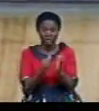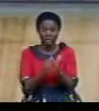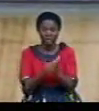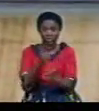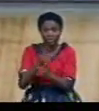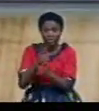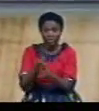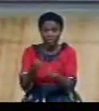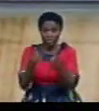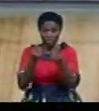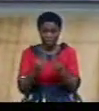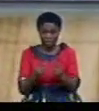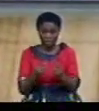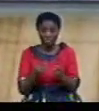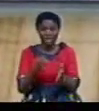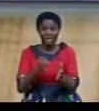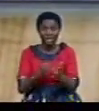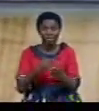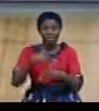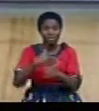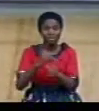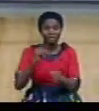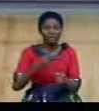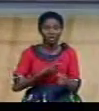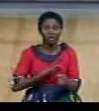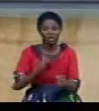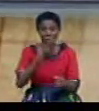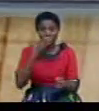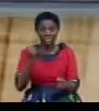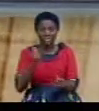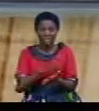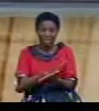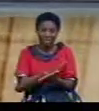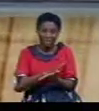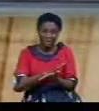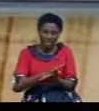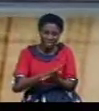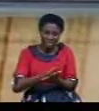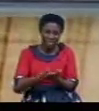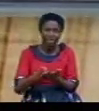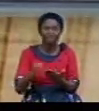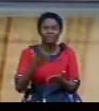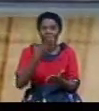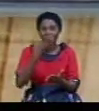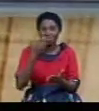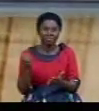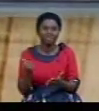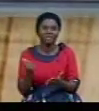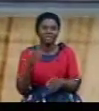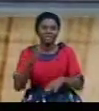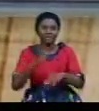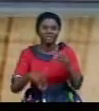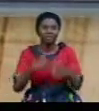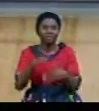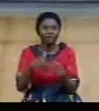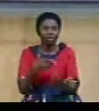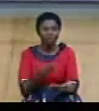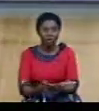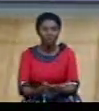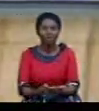cleaner more righteous than all the people of the Old Testament think about all of them